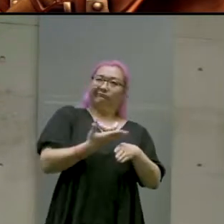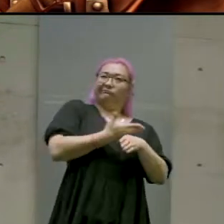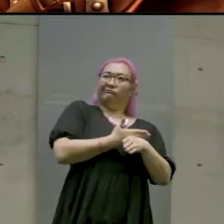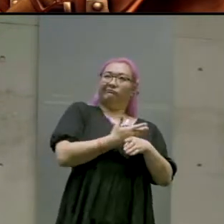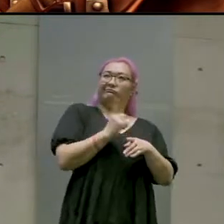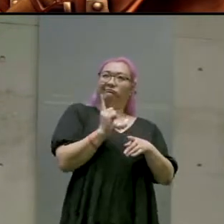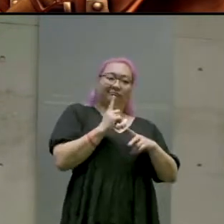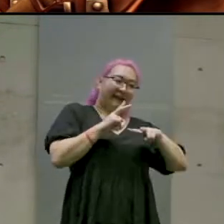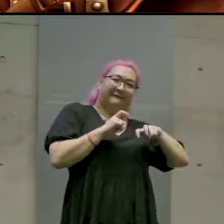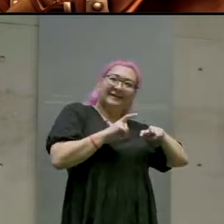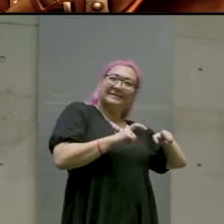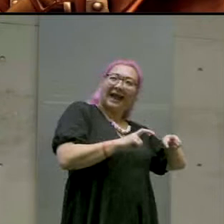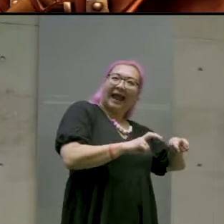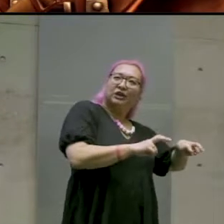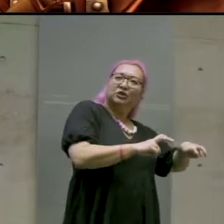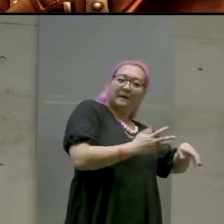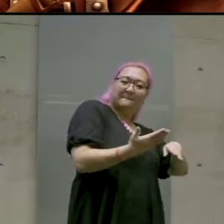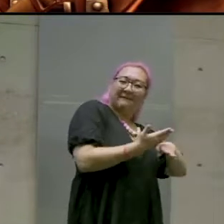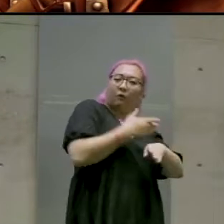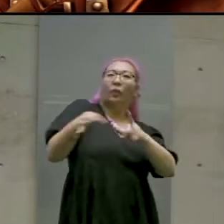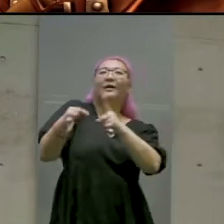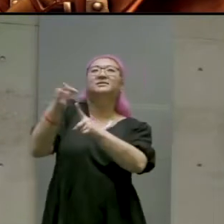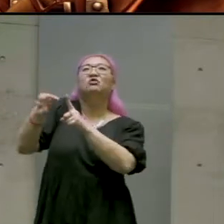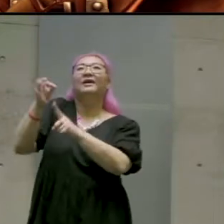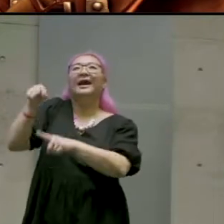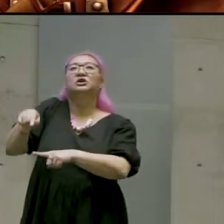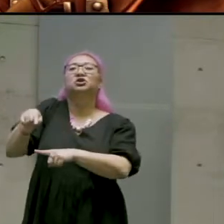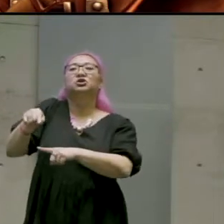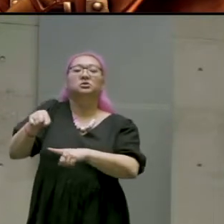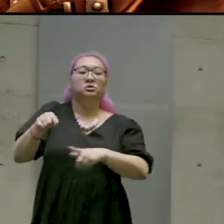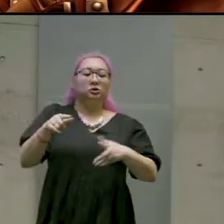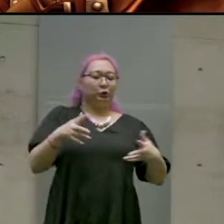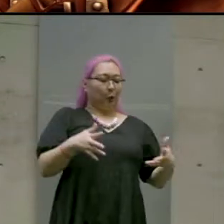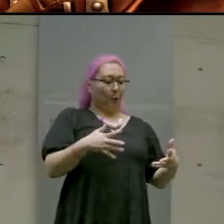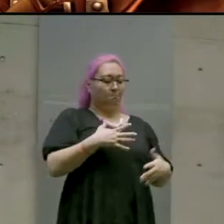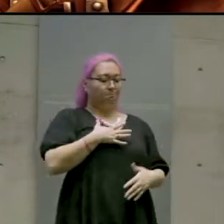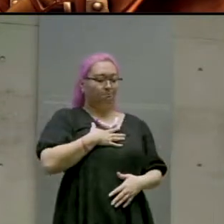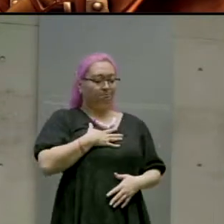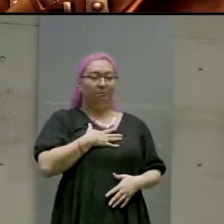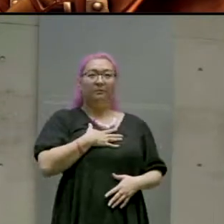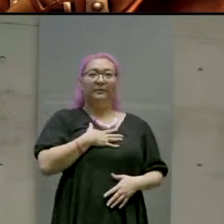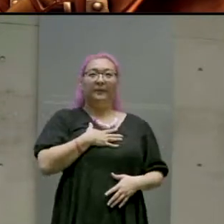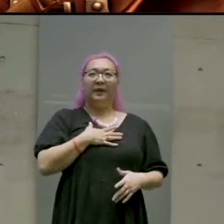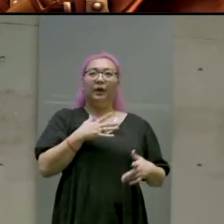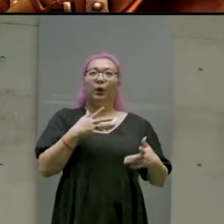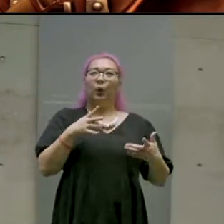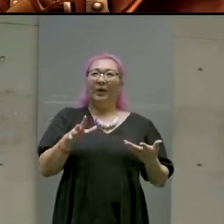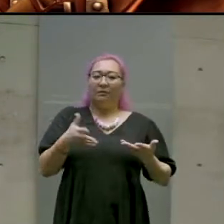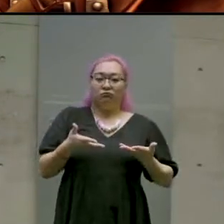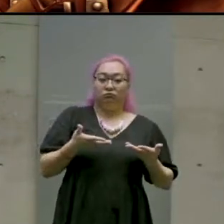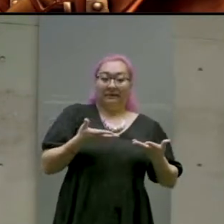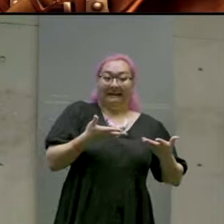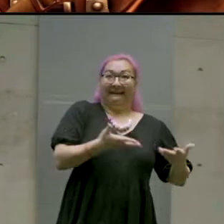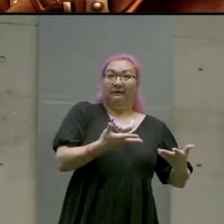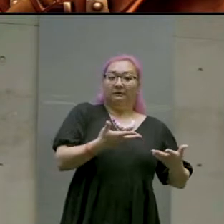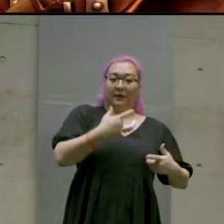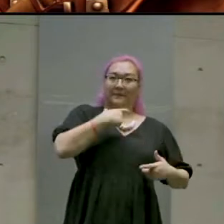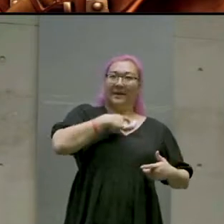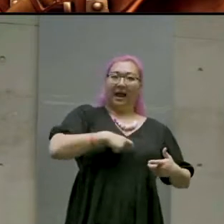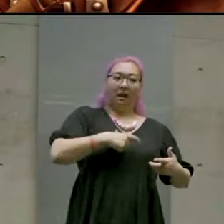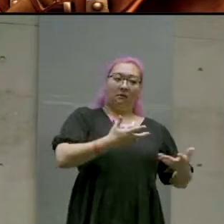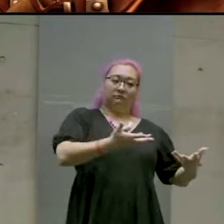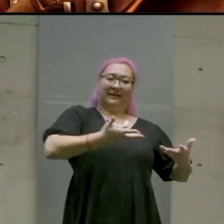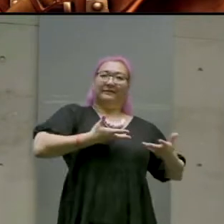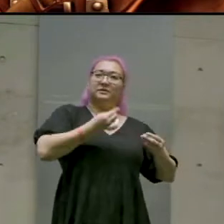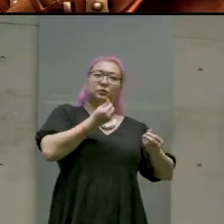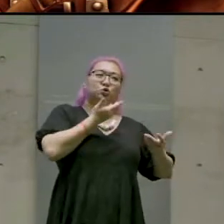before getting into that interrogation scene. So in other words, we were creating a little more context for the player to find that was going to then